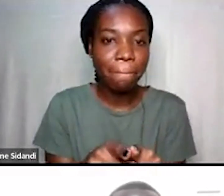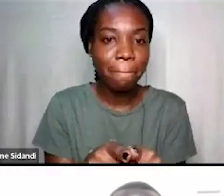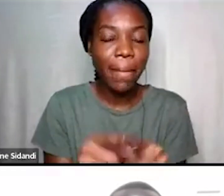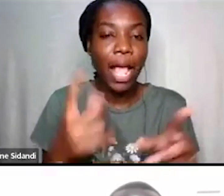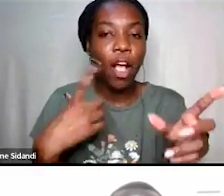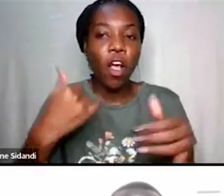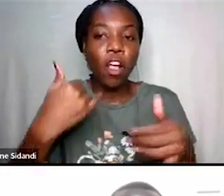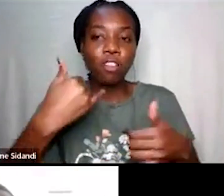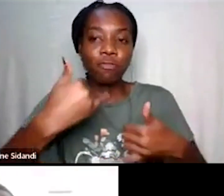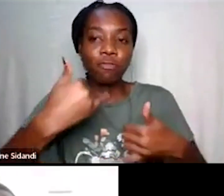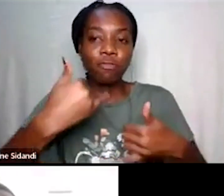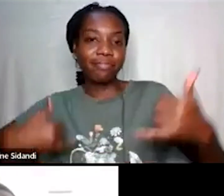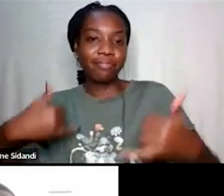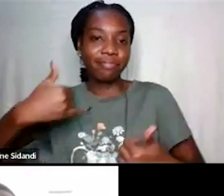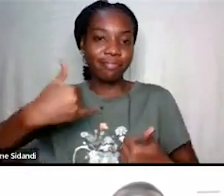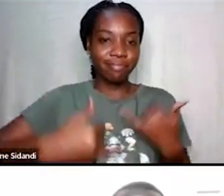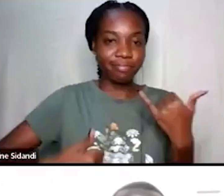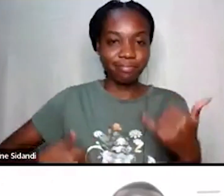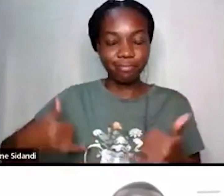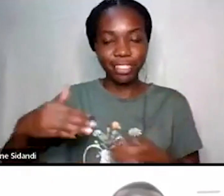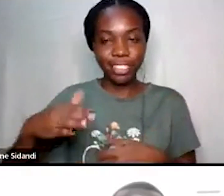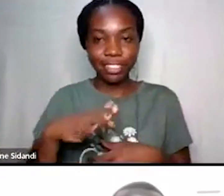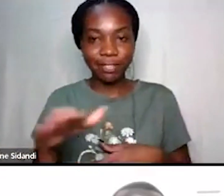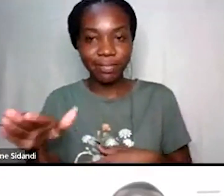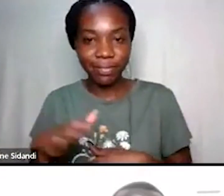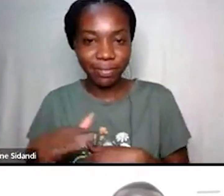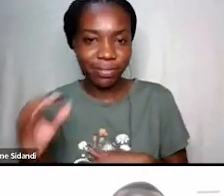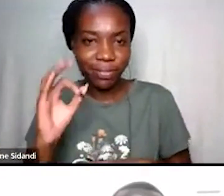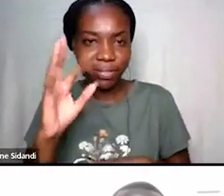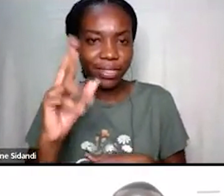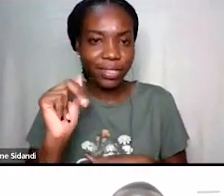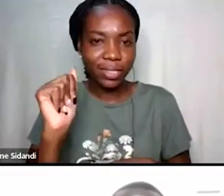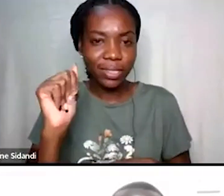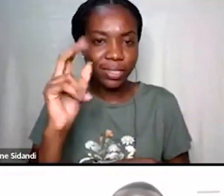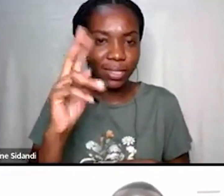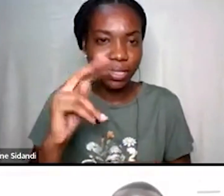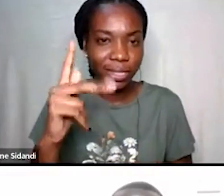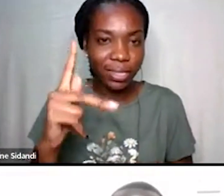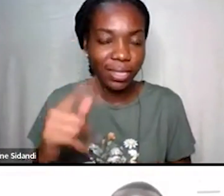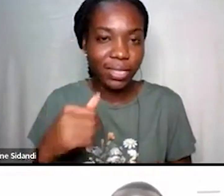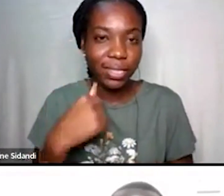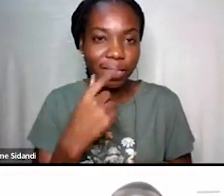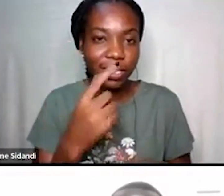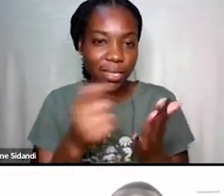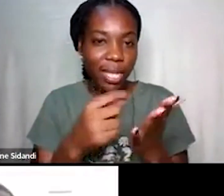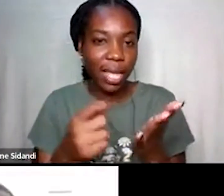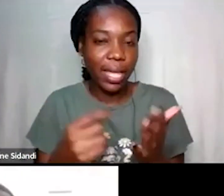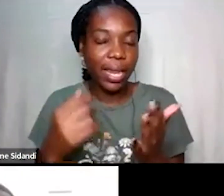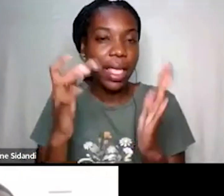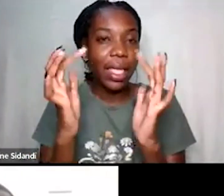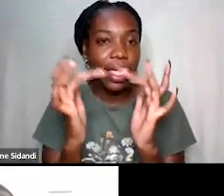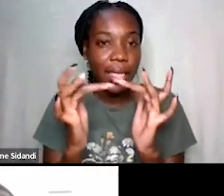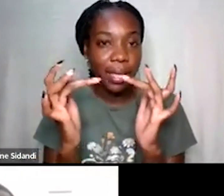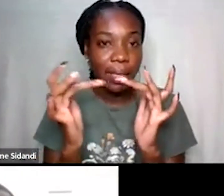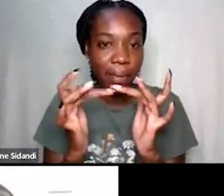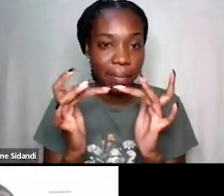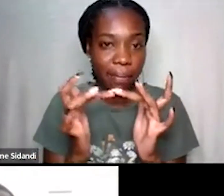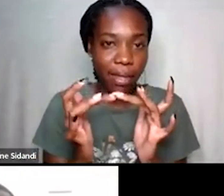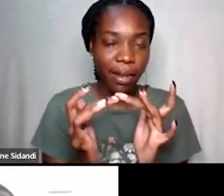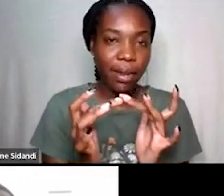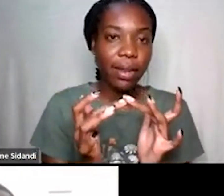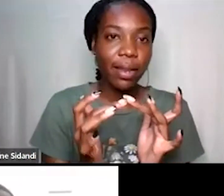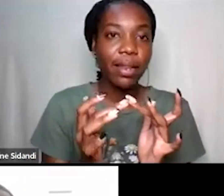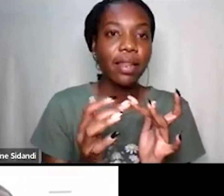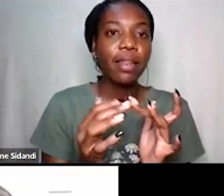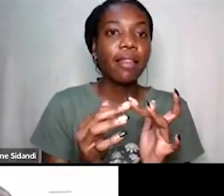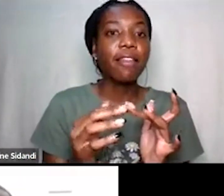enjoy the evening. Frank is saying, can those interested sign their email with first and